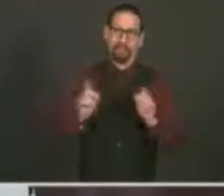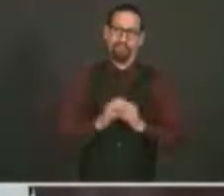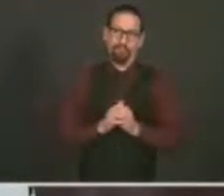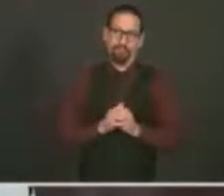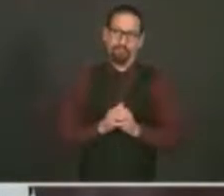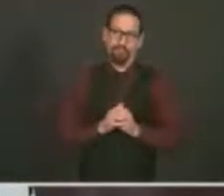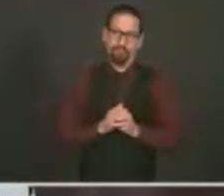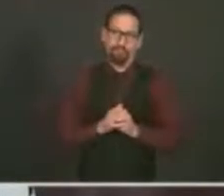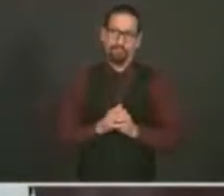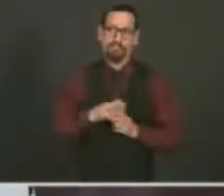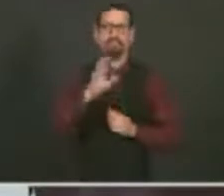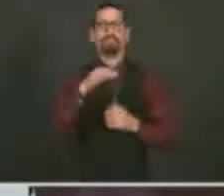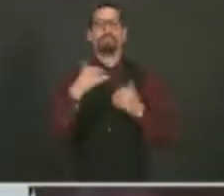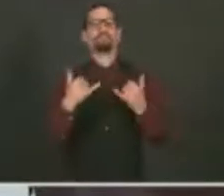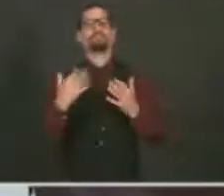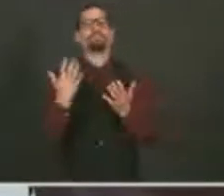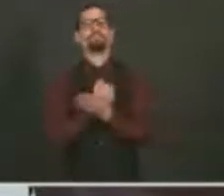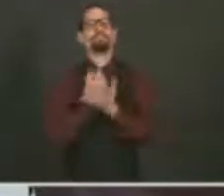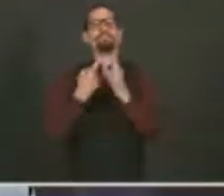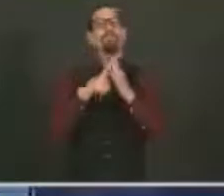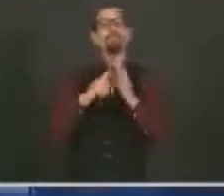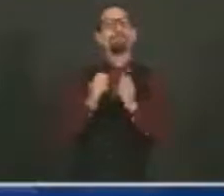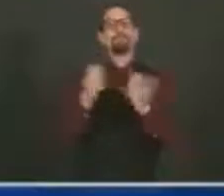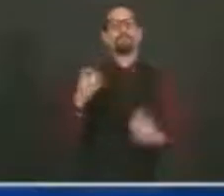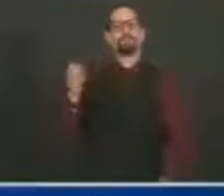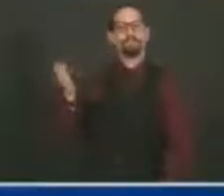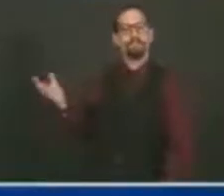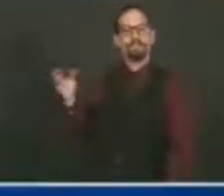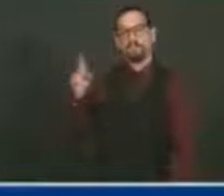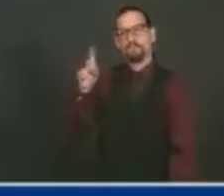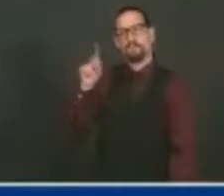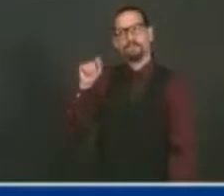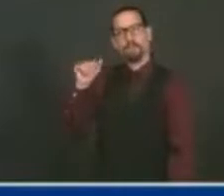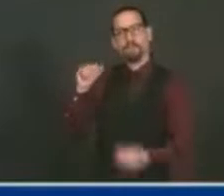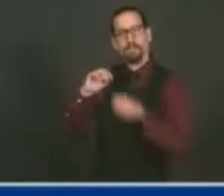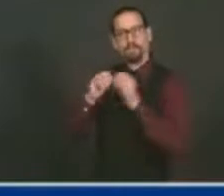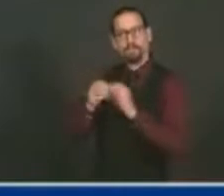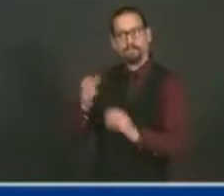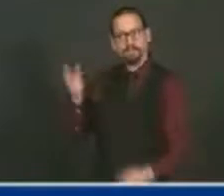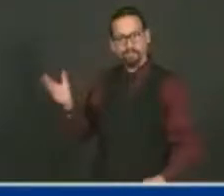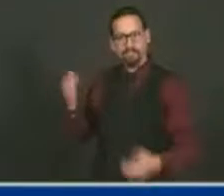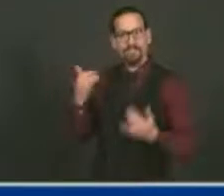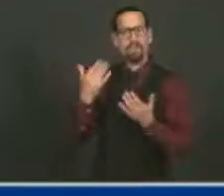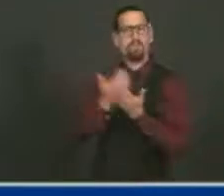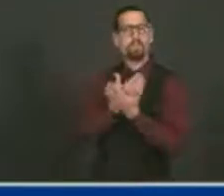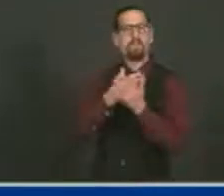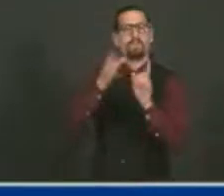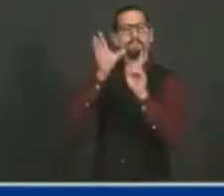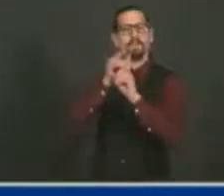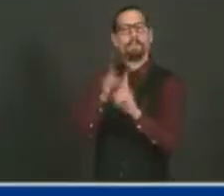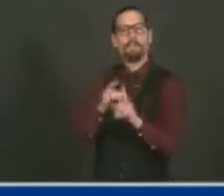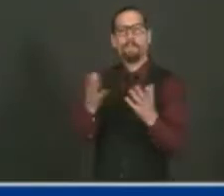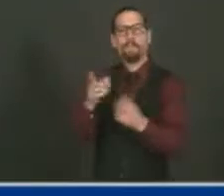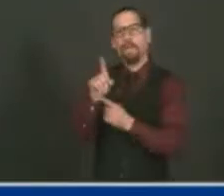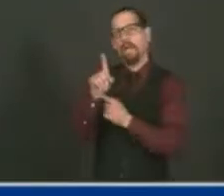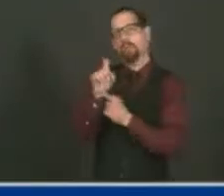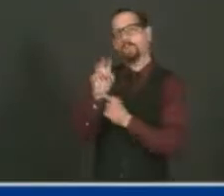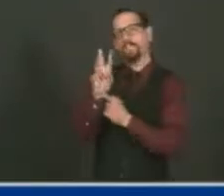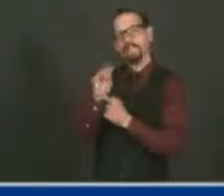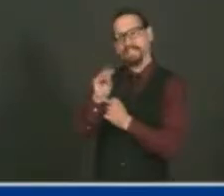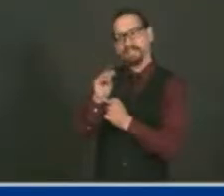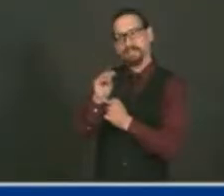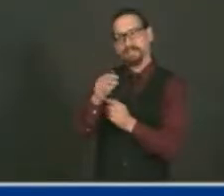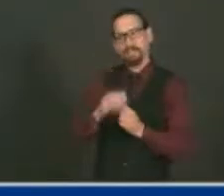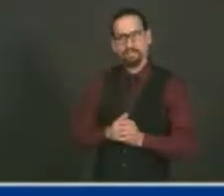today, we have 160 new cases to report. There are currently